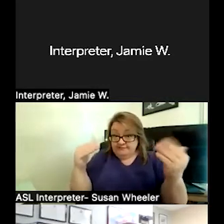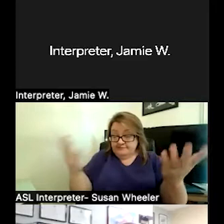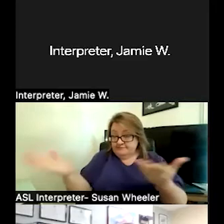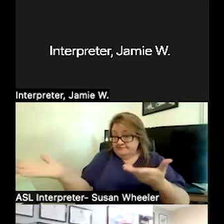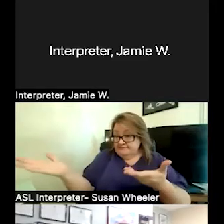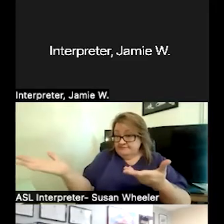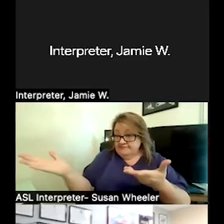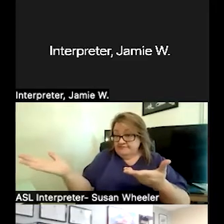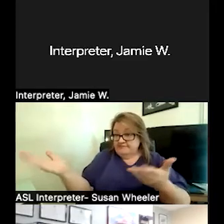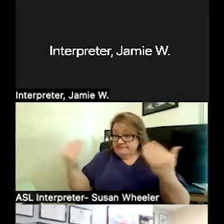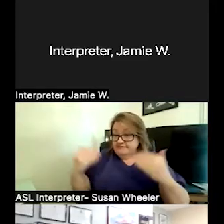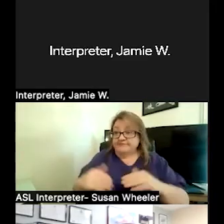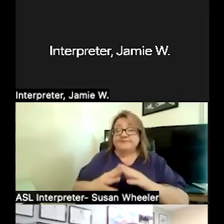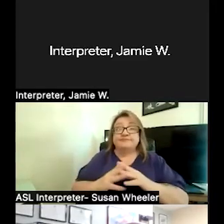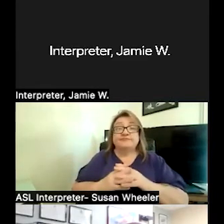Next.